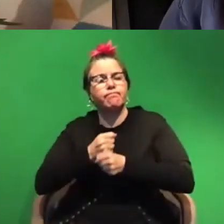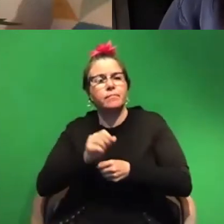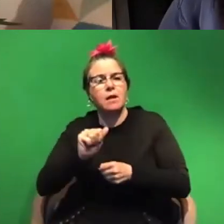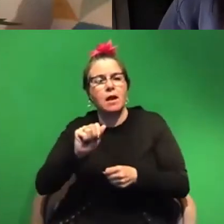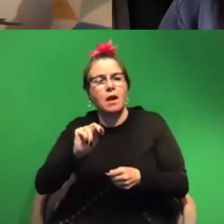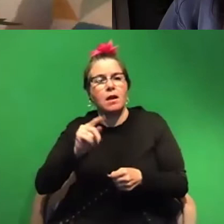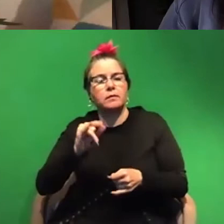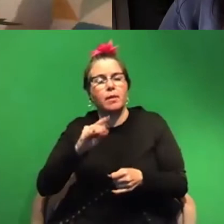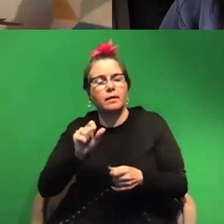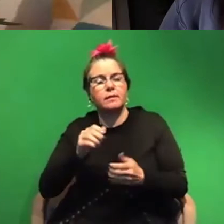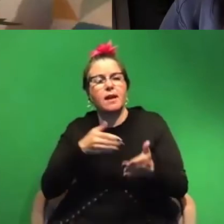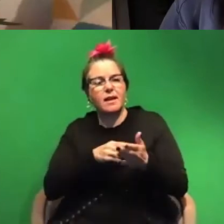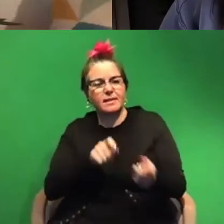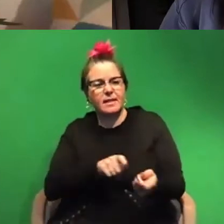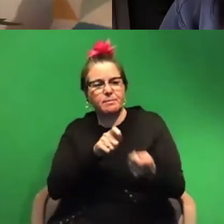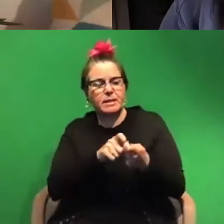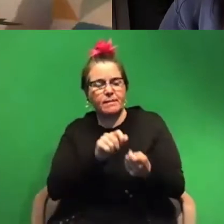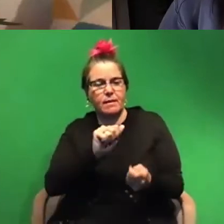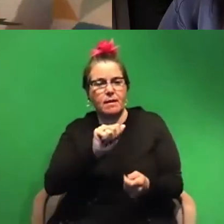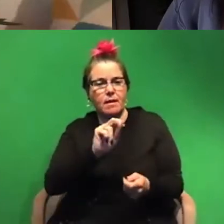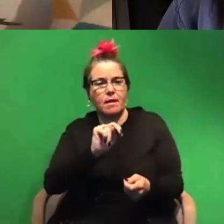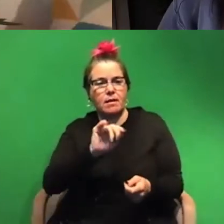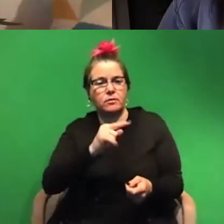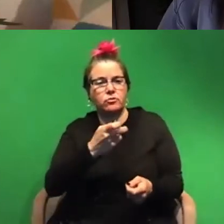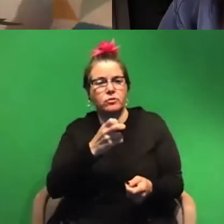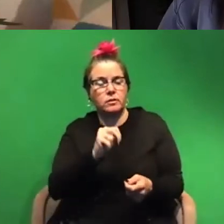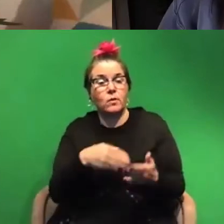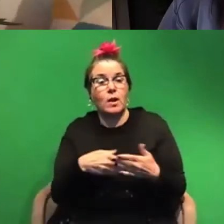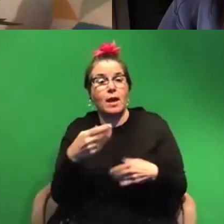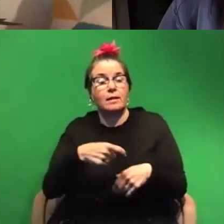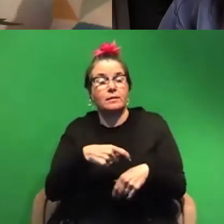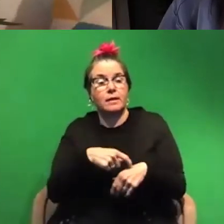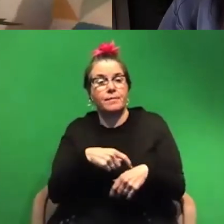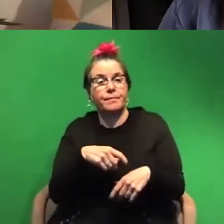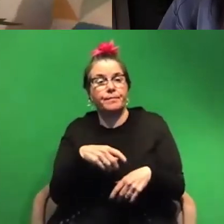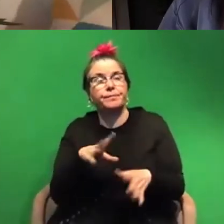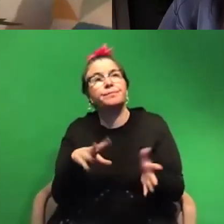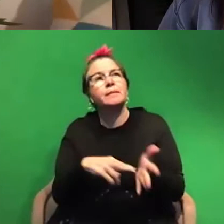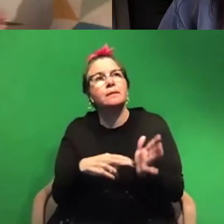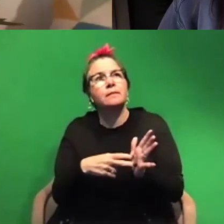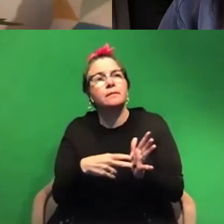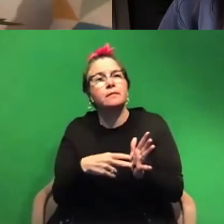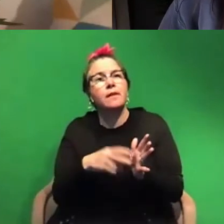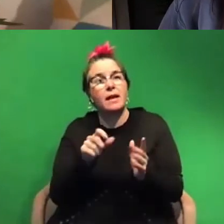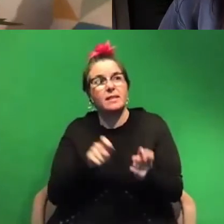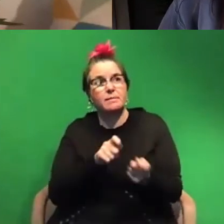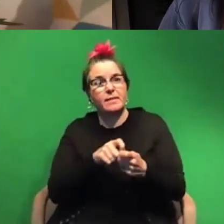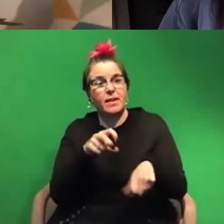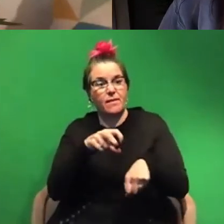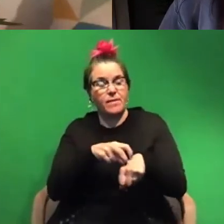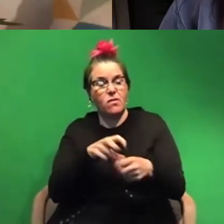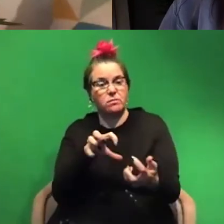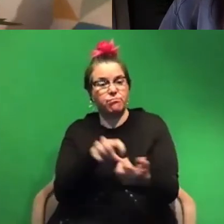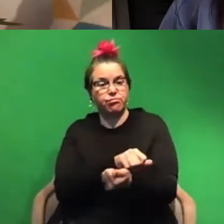that specific antigen. So that next time, that particular virus has been destroyed by